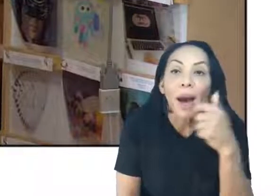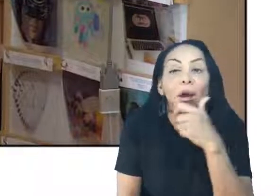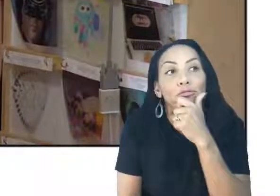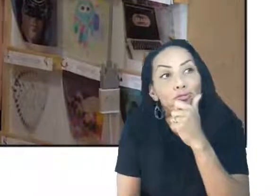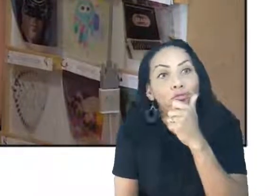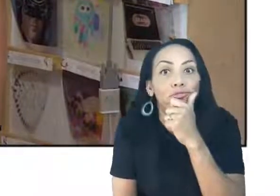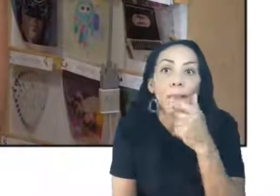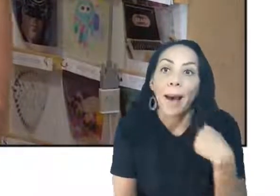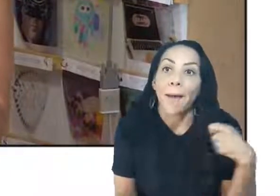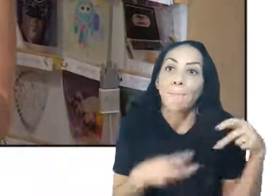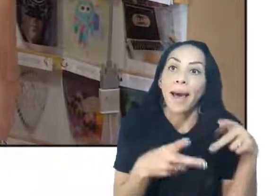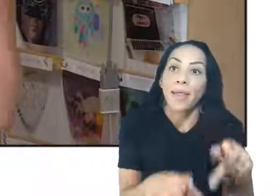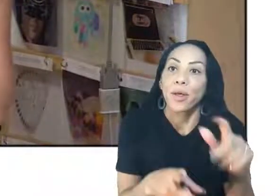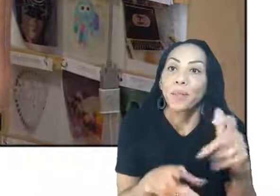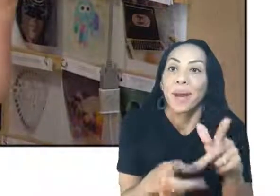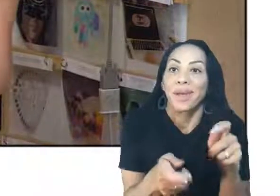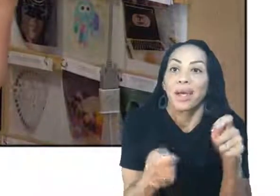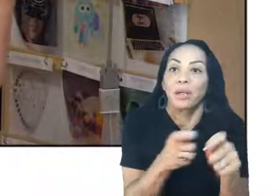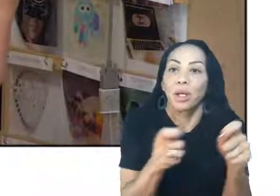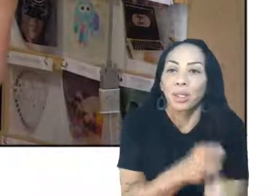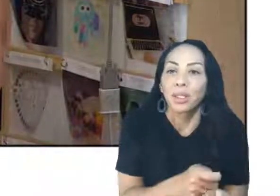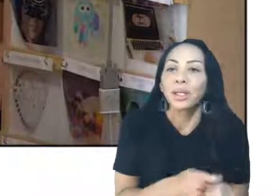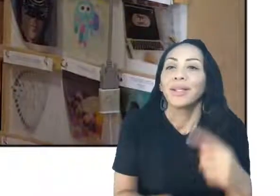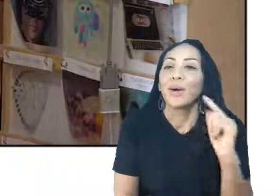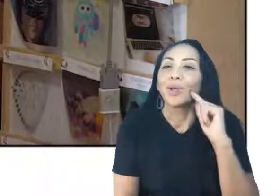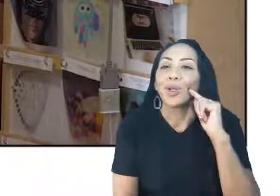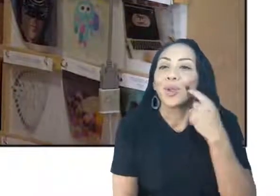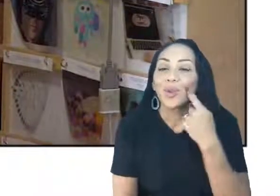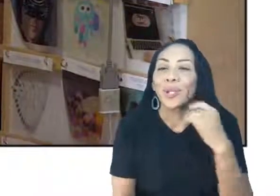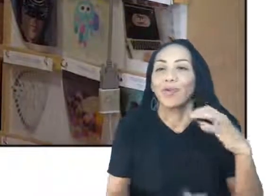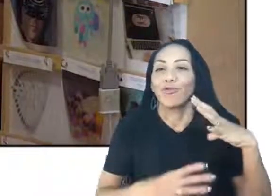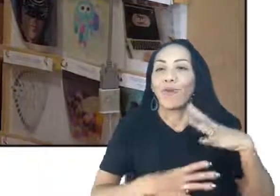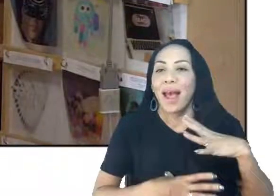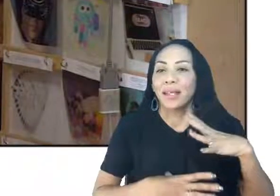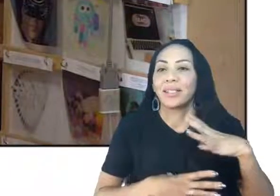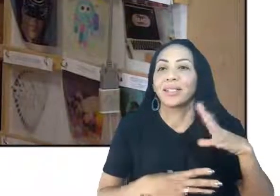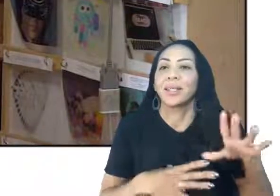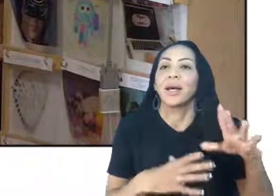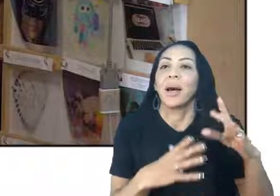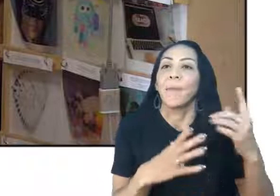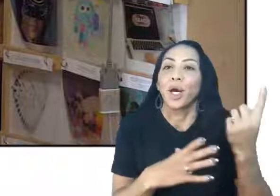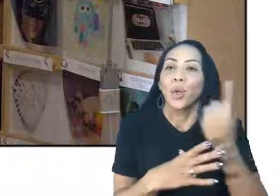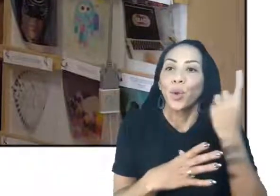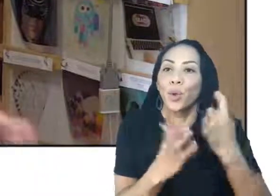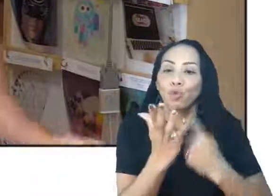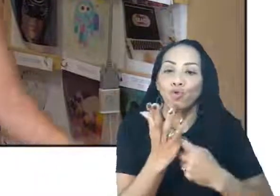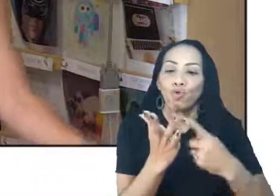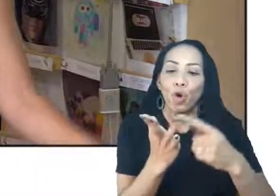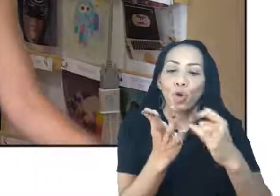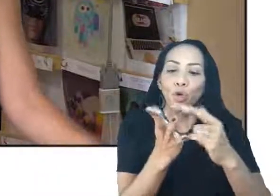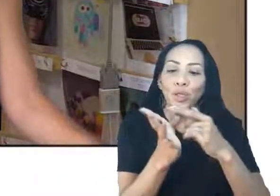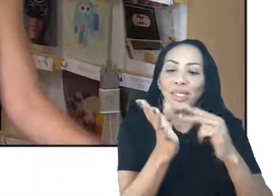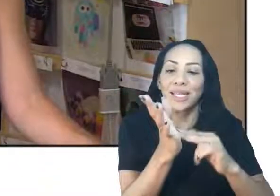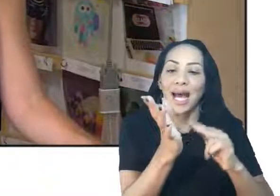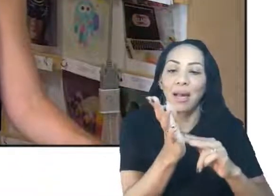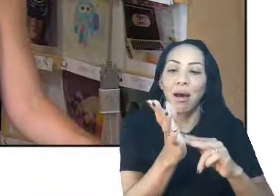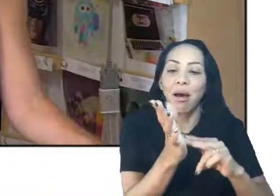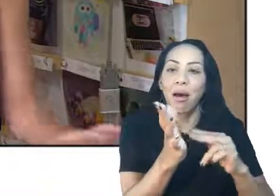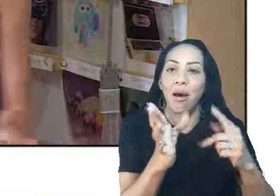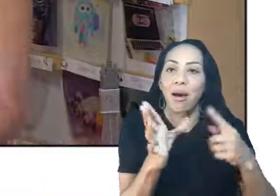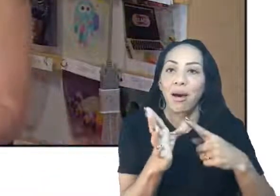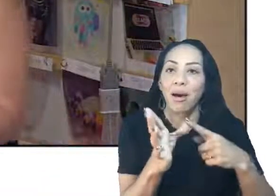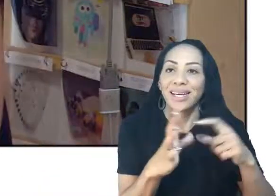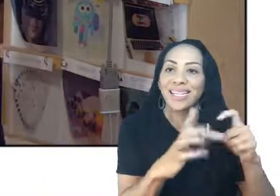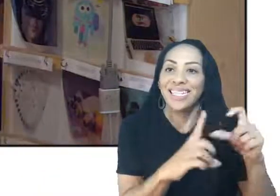rest event in February that Rosanna Diaz, who's a resident here, ran. And in March, there was a Spoonie